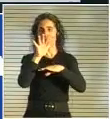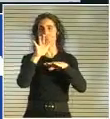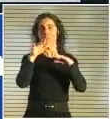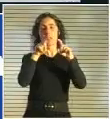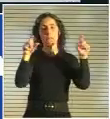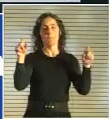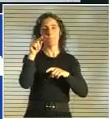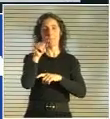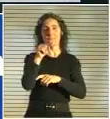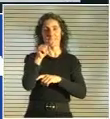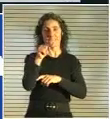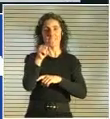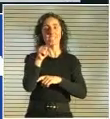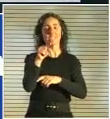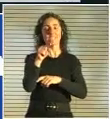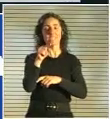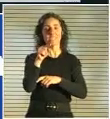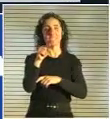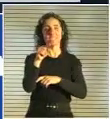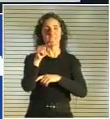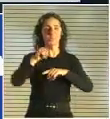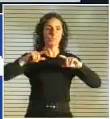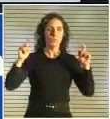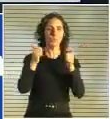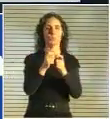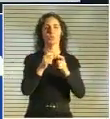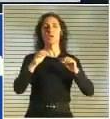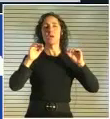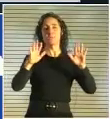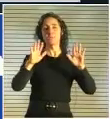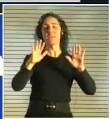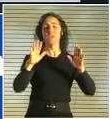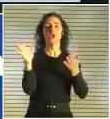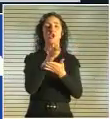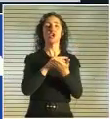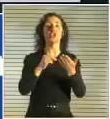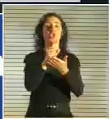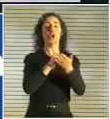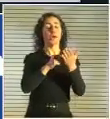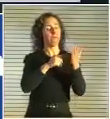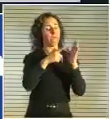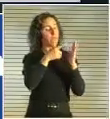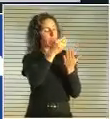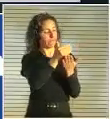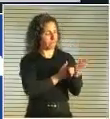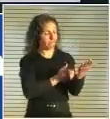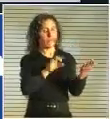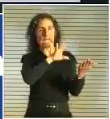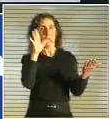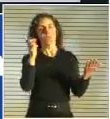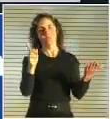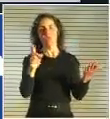But we don't have all the standards needed. We don't have the greenhouse gas accounting in place enough specifically for